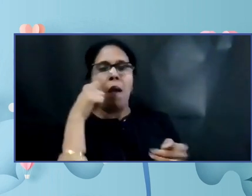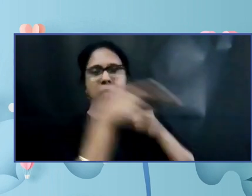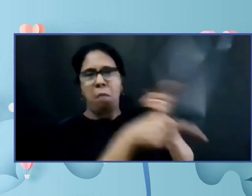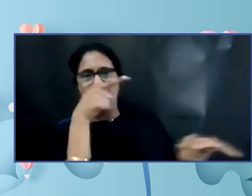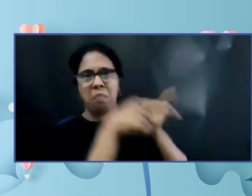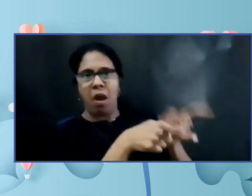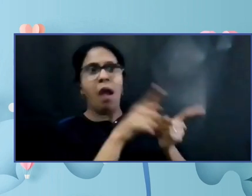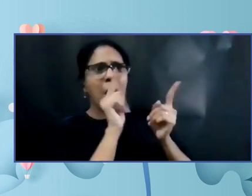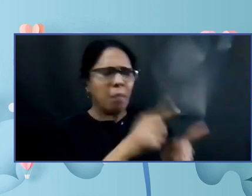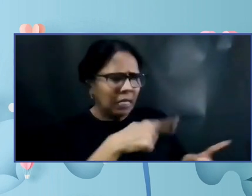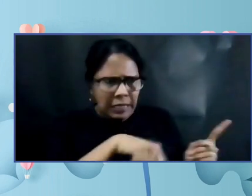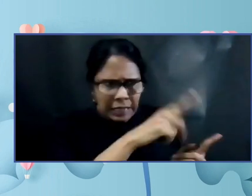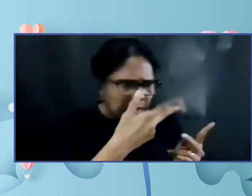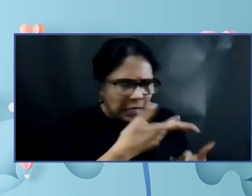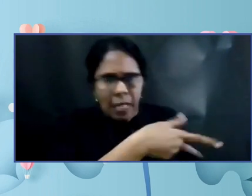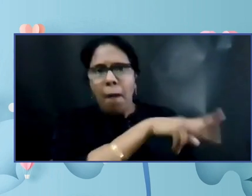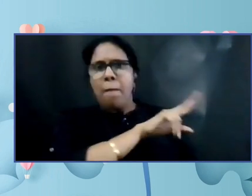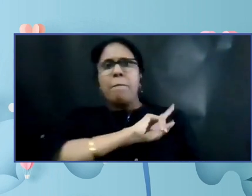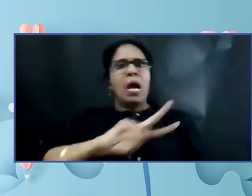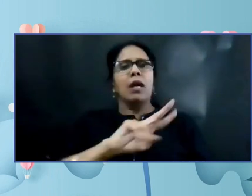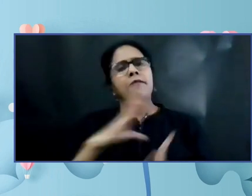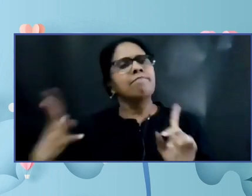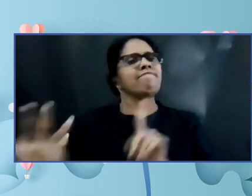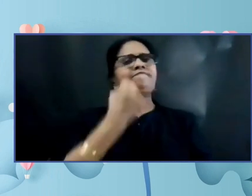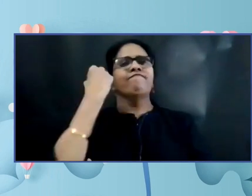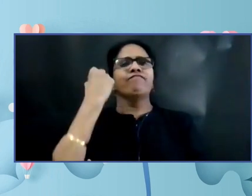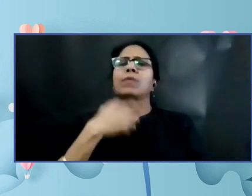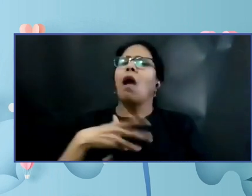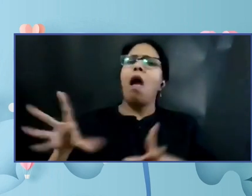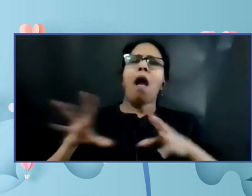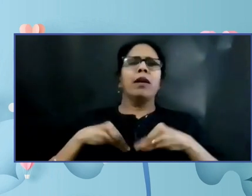group reappropriated the term in the 20th century.